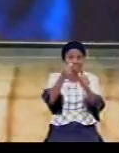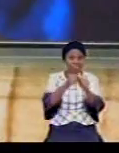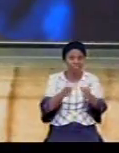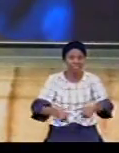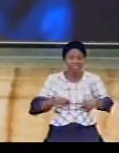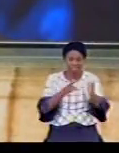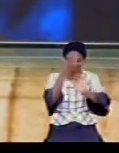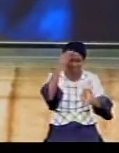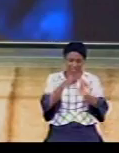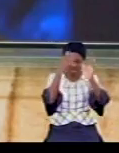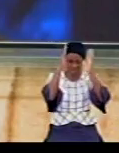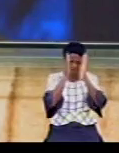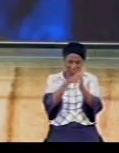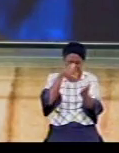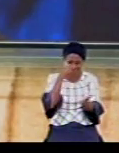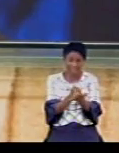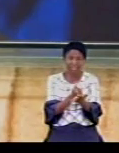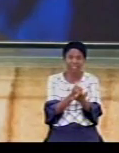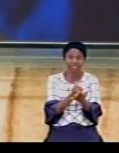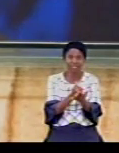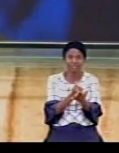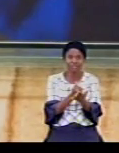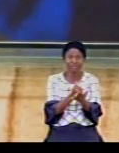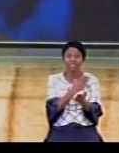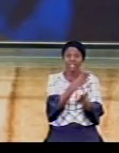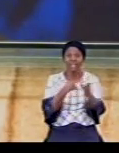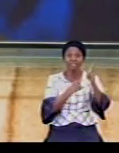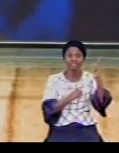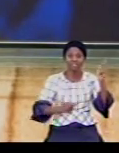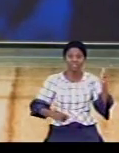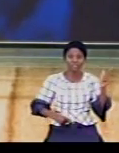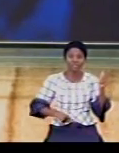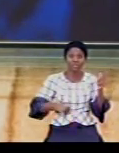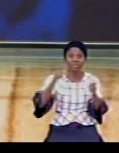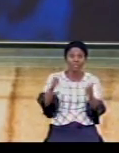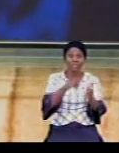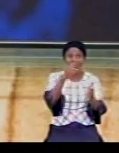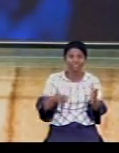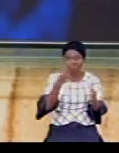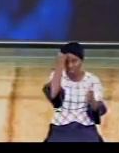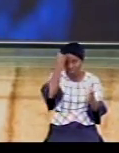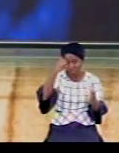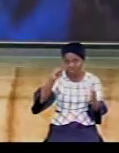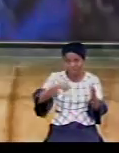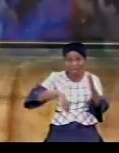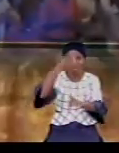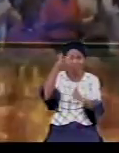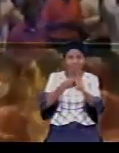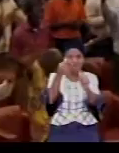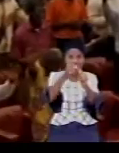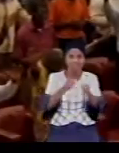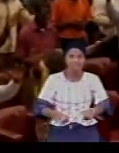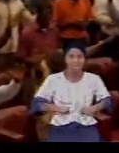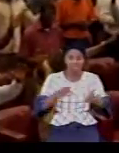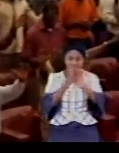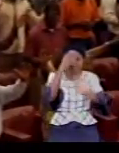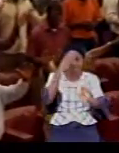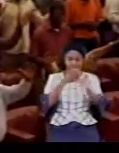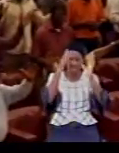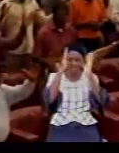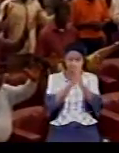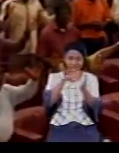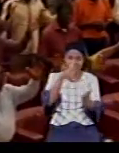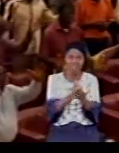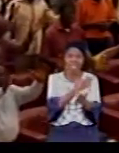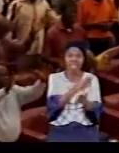me a good amen. And the Lord cancel disobedience from every life. And every